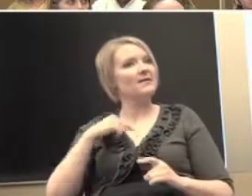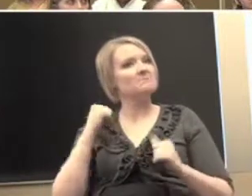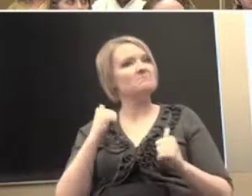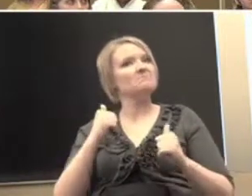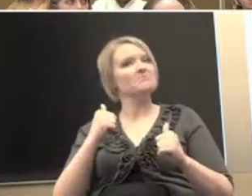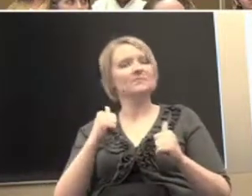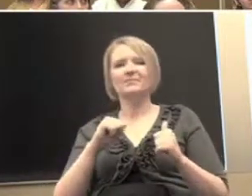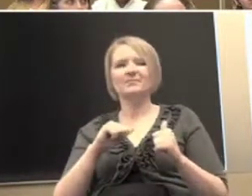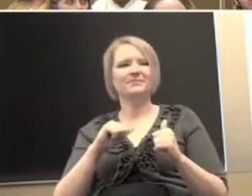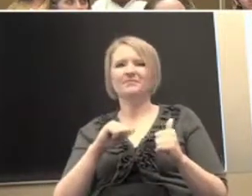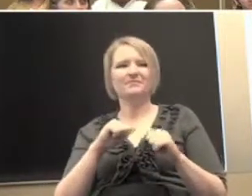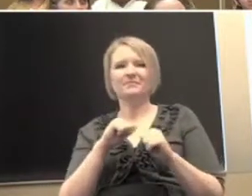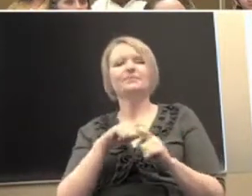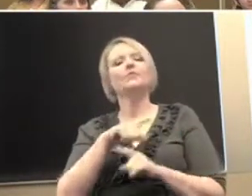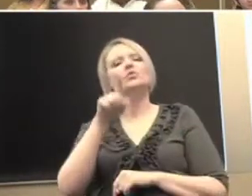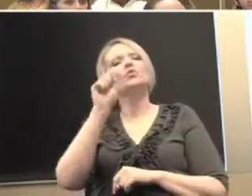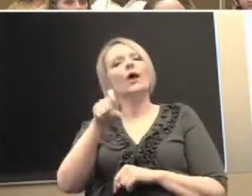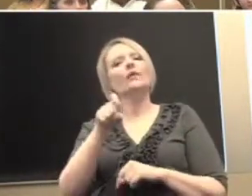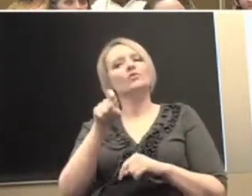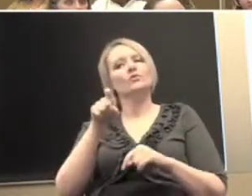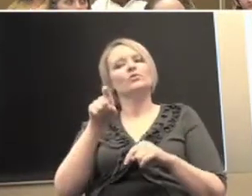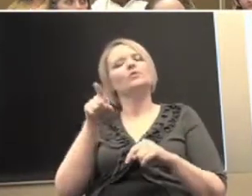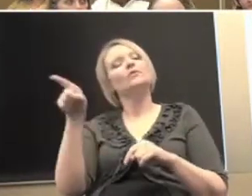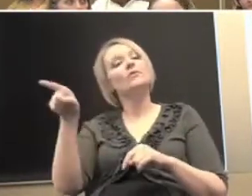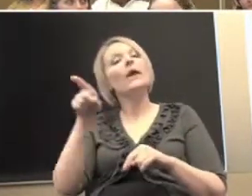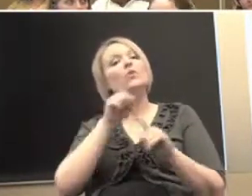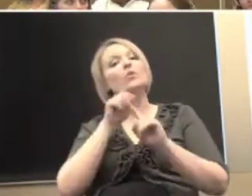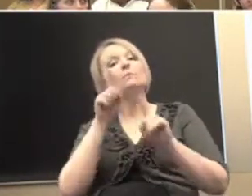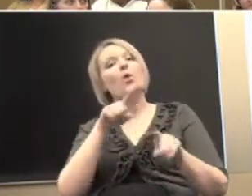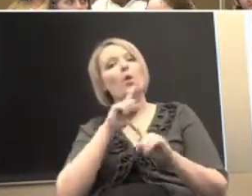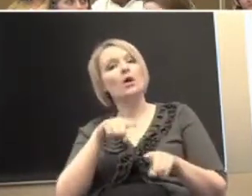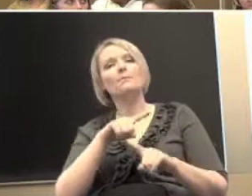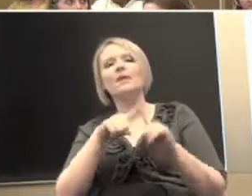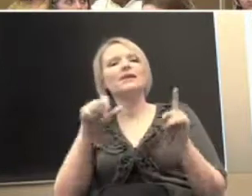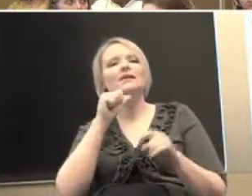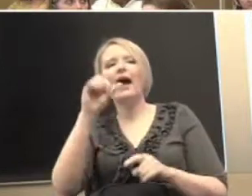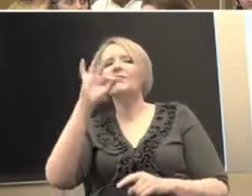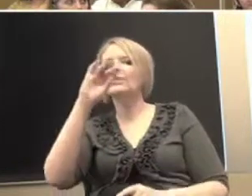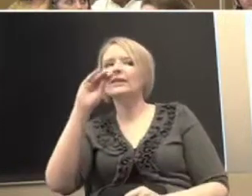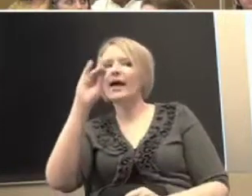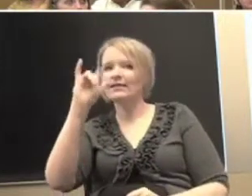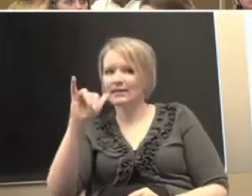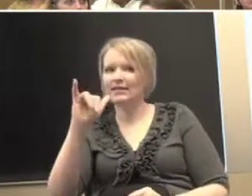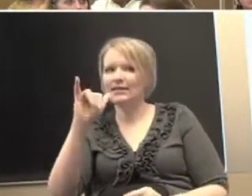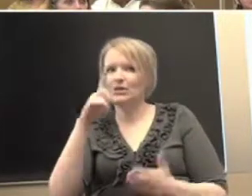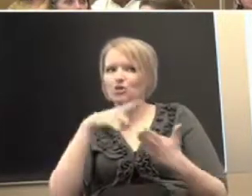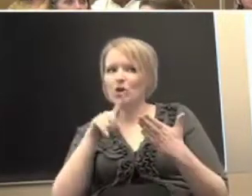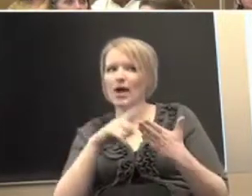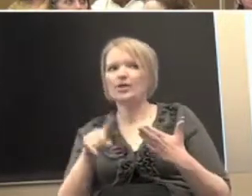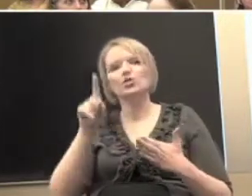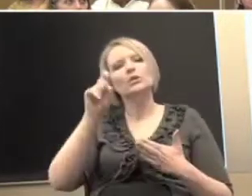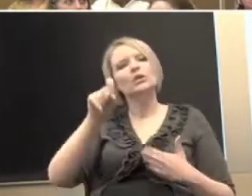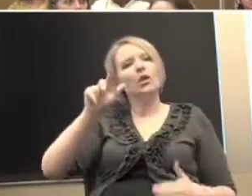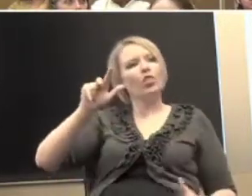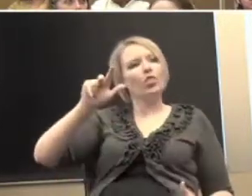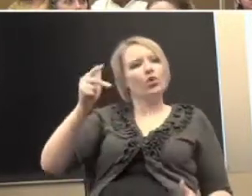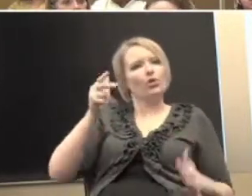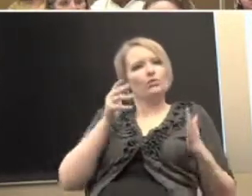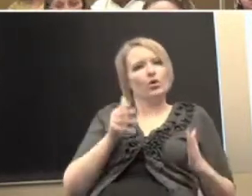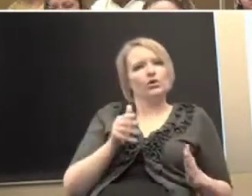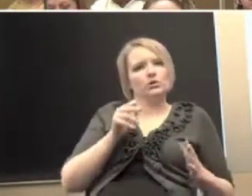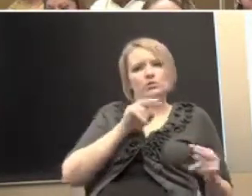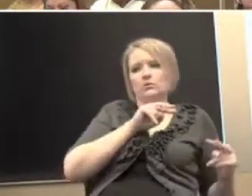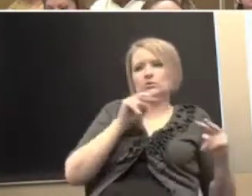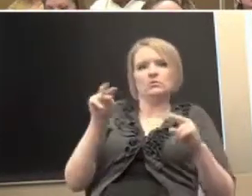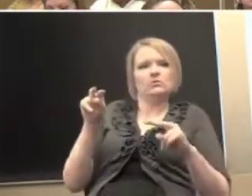okay? So you've got a reporting, but it's probably not a fidelity check, all right? You probably need to have somebody else, kind of that third party somewhere,